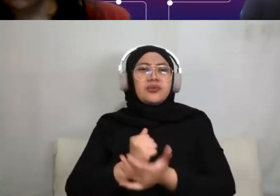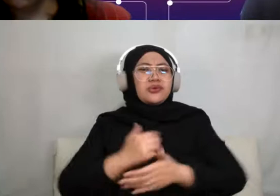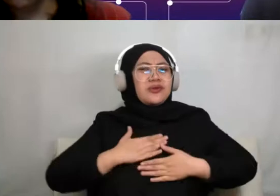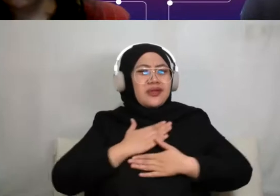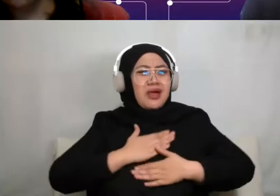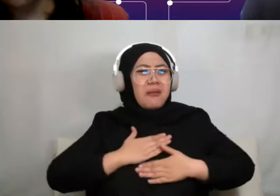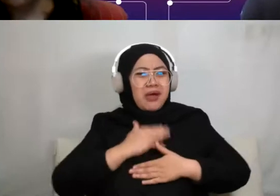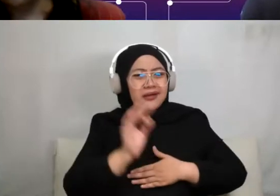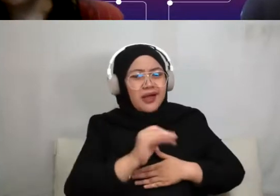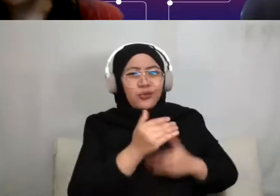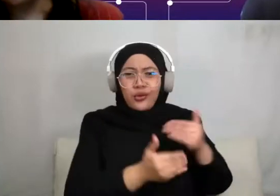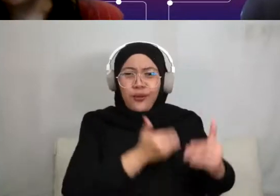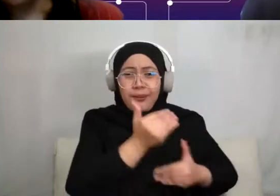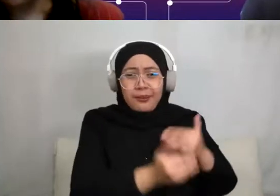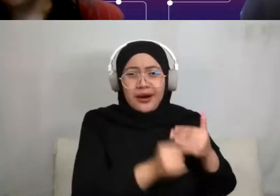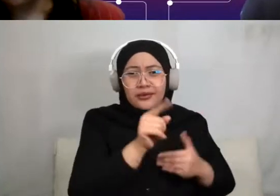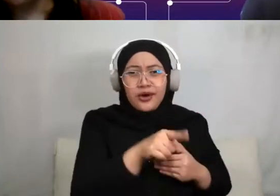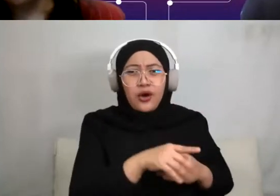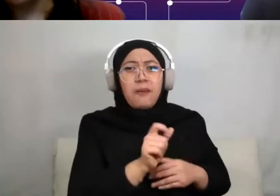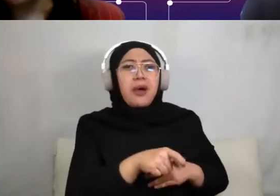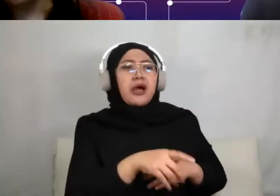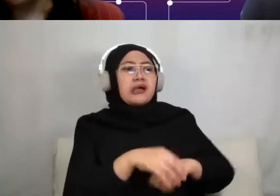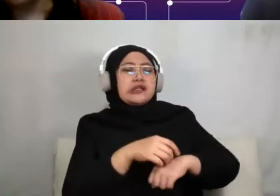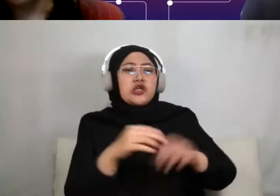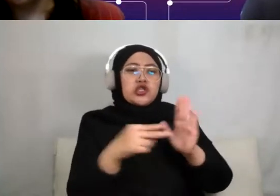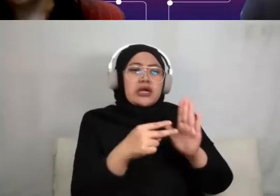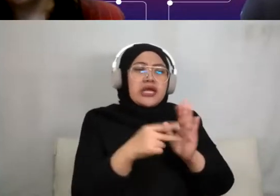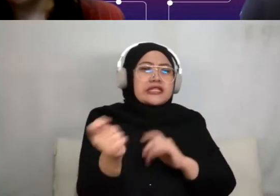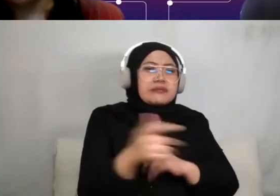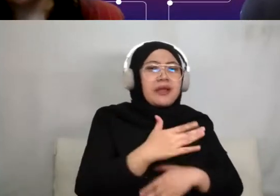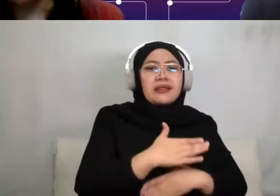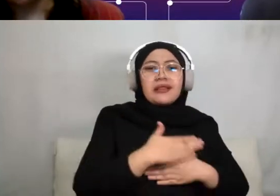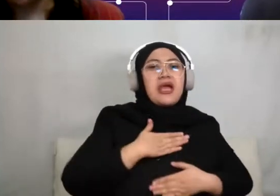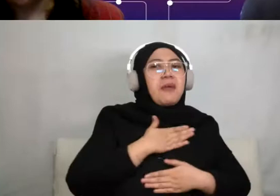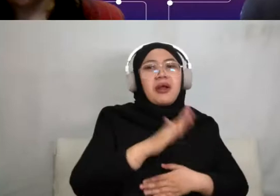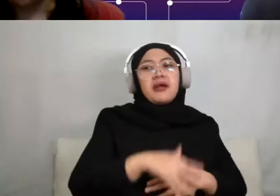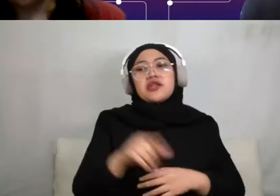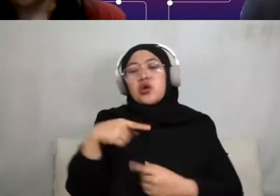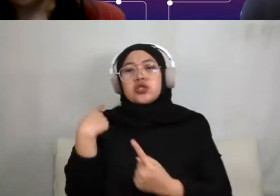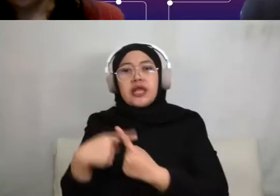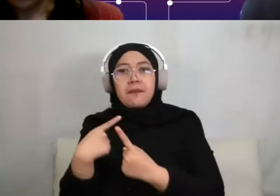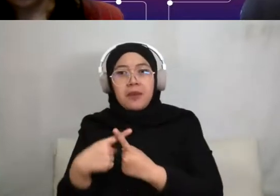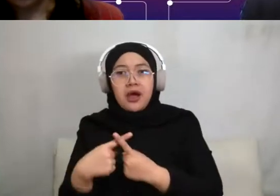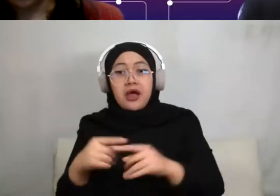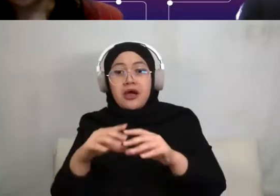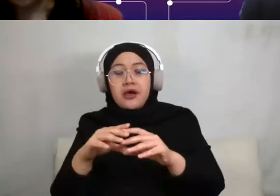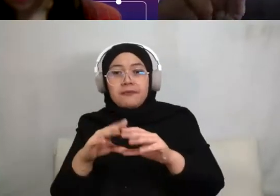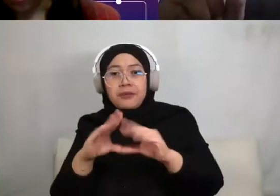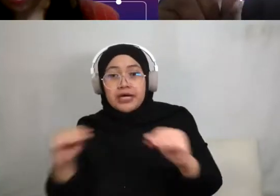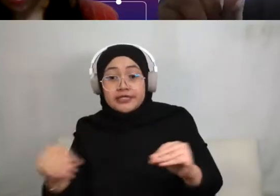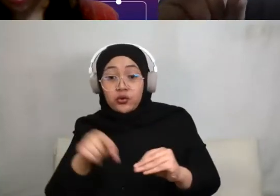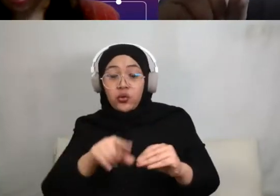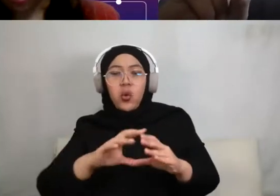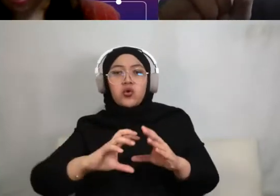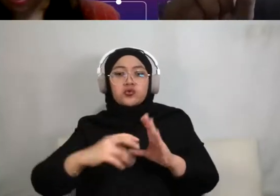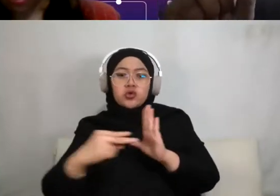I have to have additional manpower who has to be available in the depot for charging the buses. And not